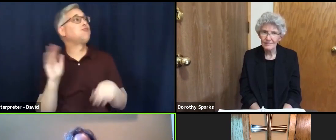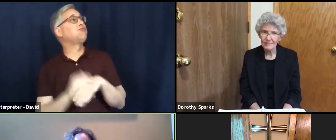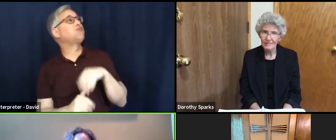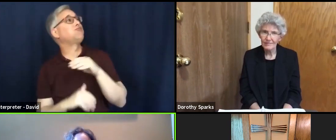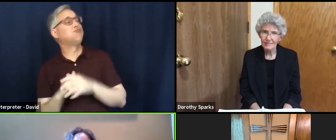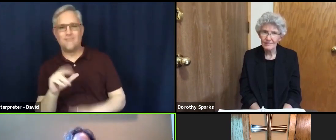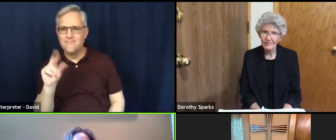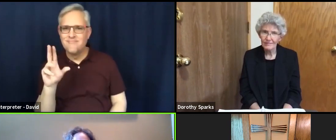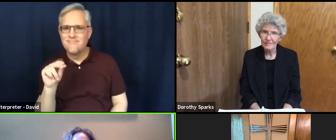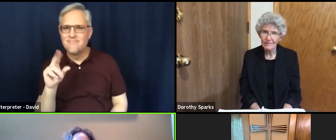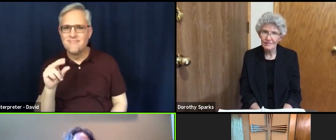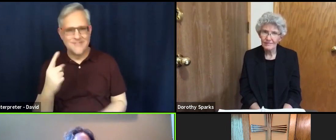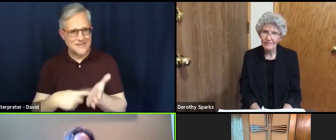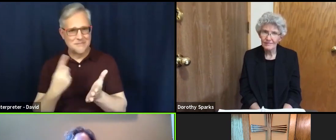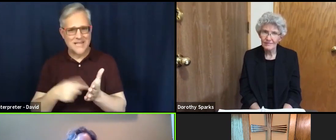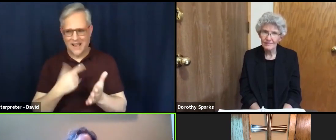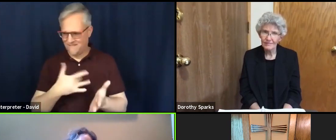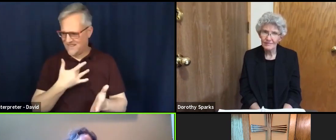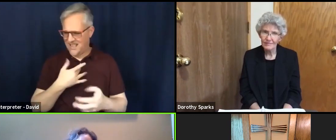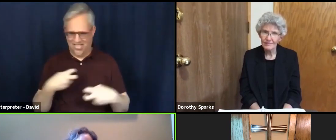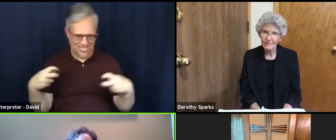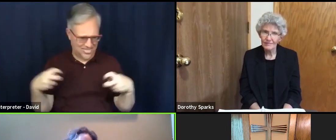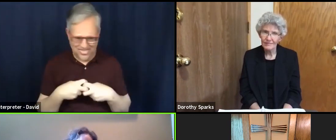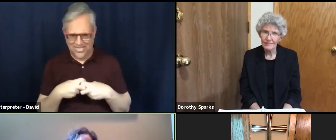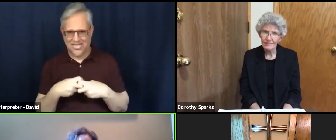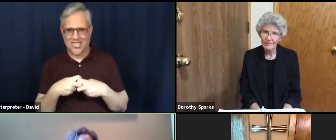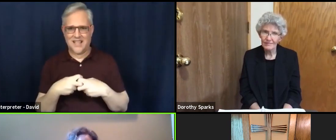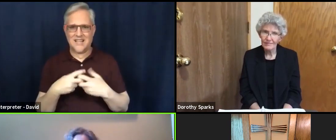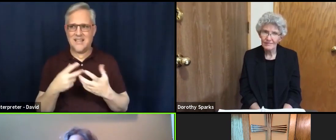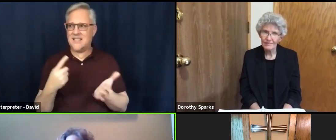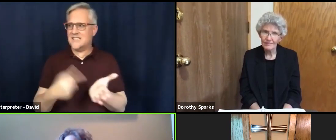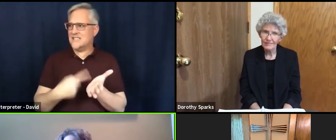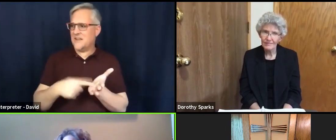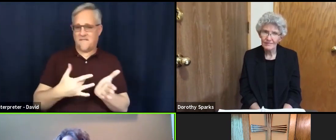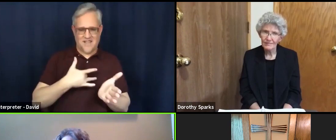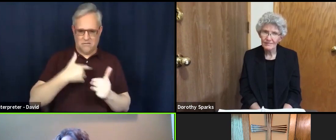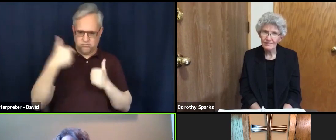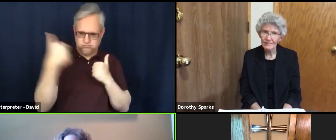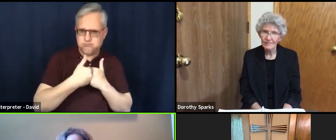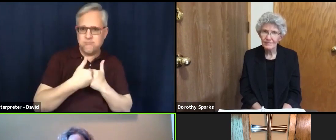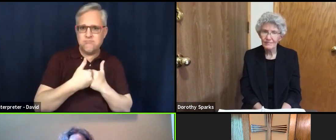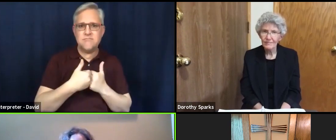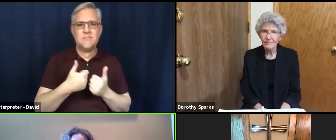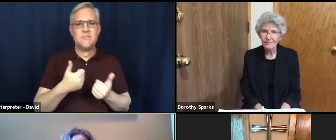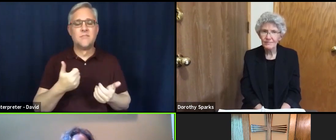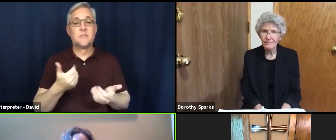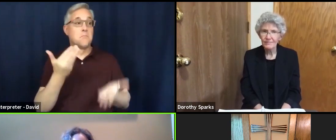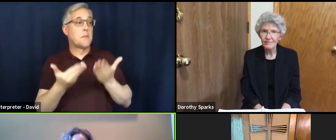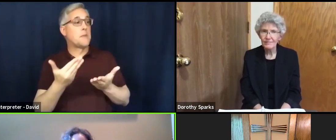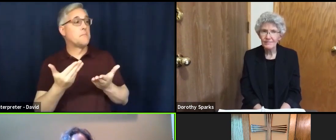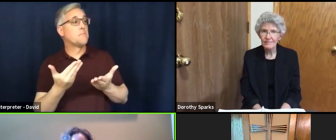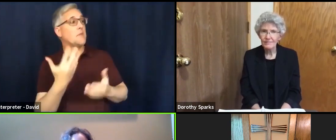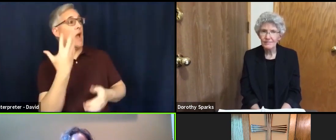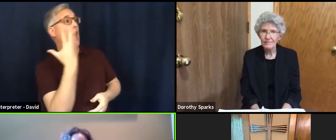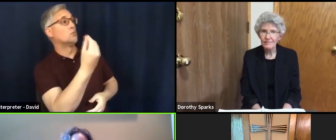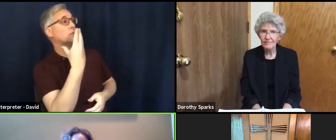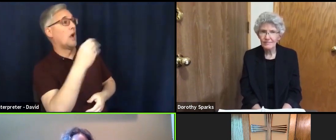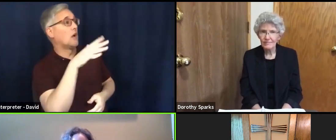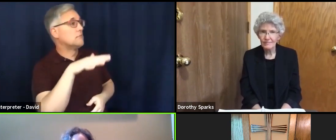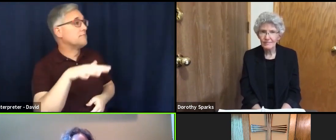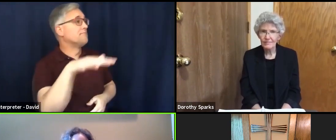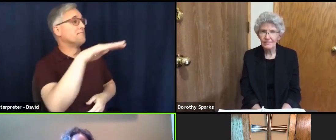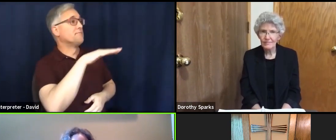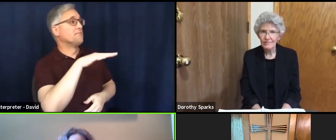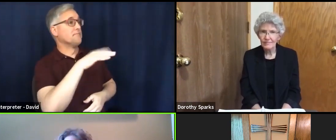Sometimes our faith is tested by things that happen outside of the church in opposition to what